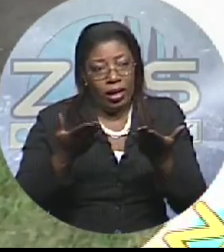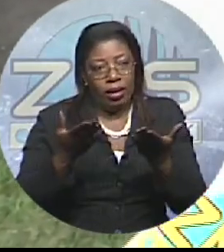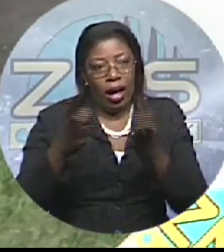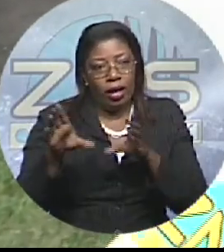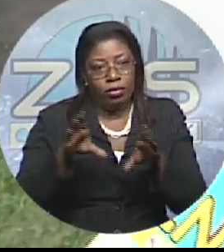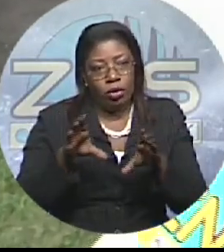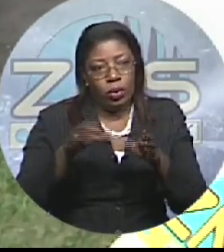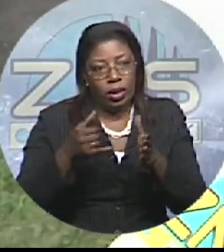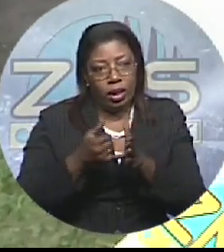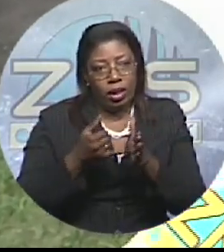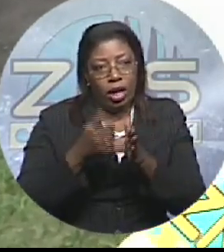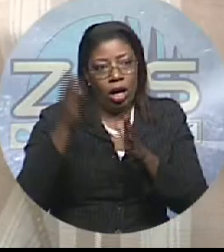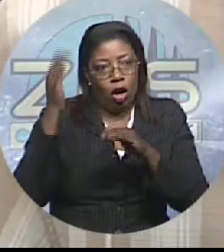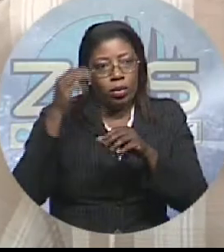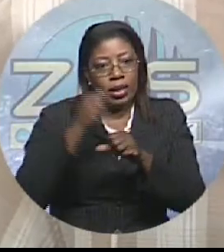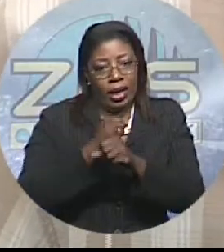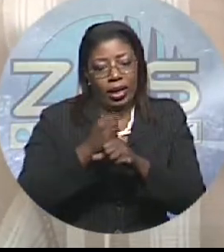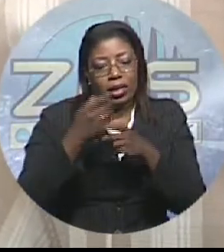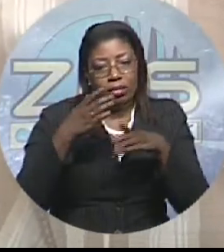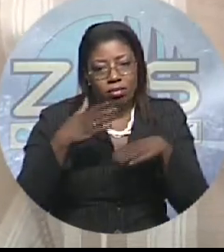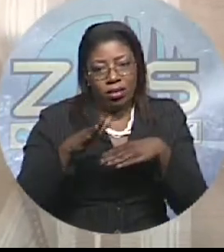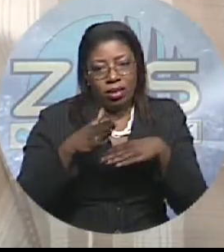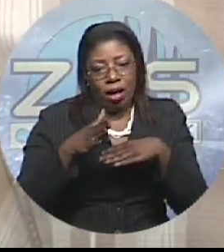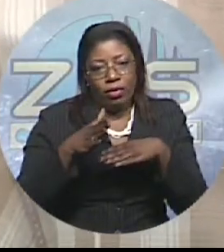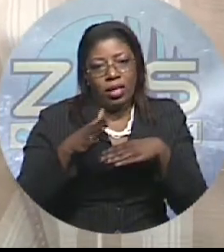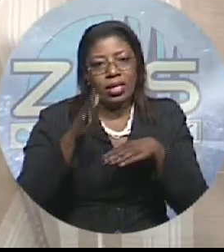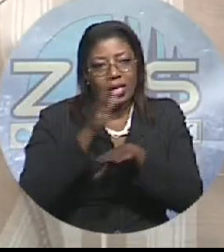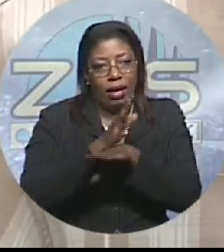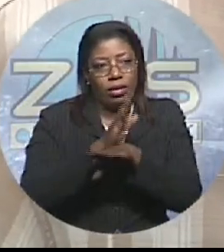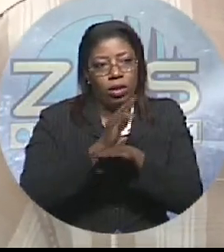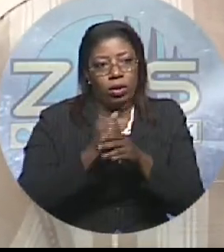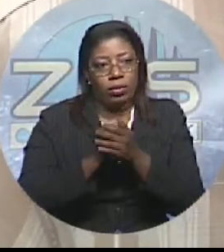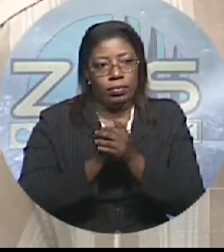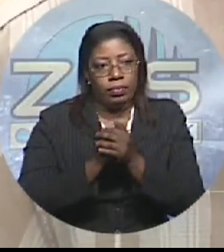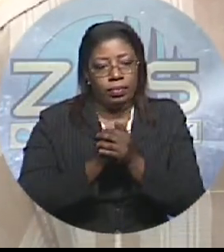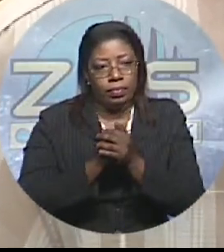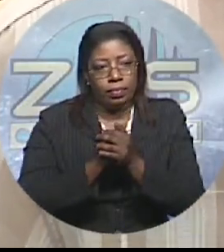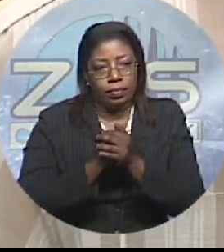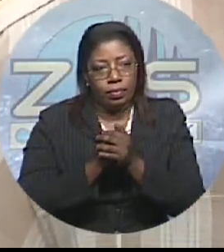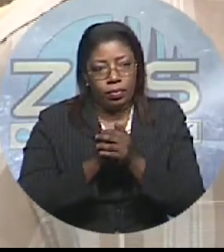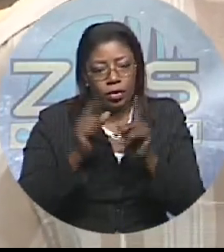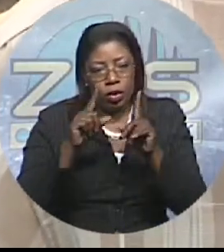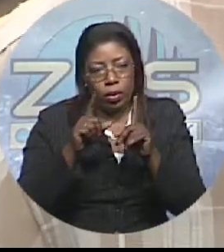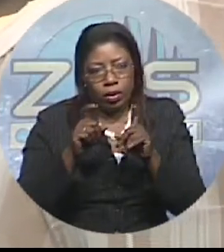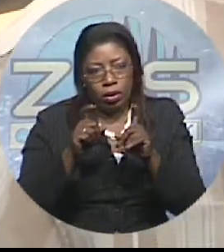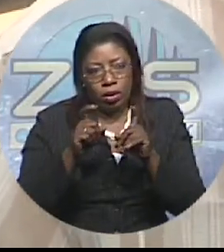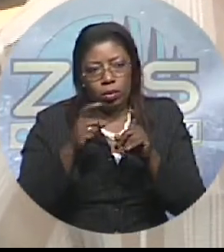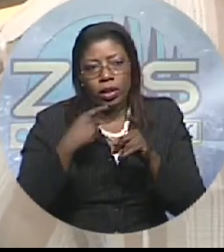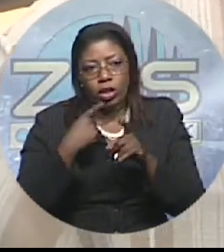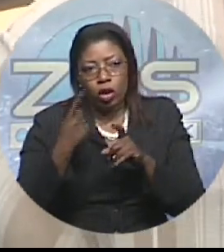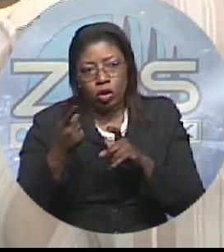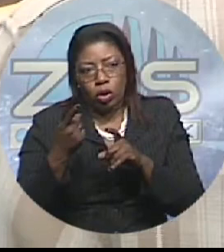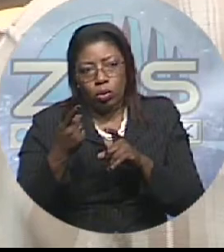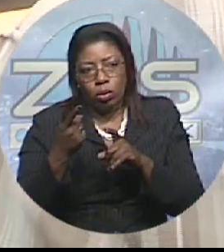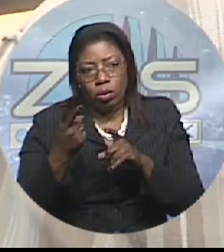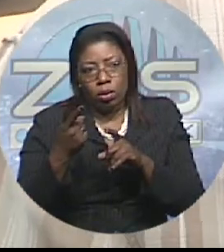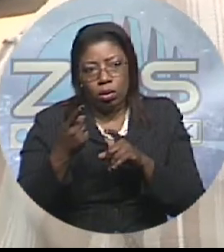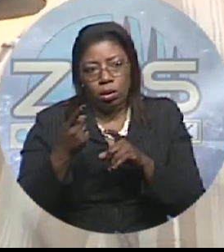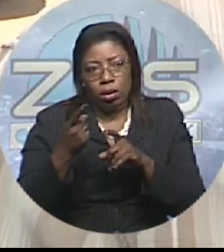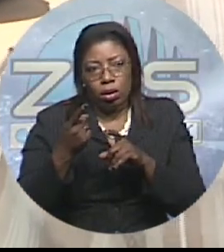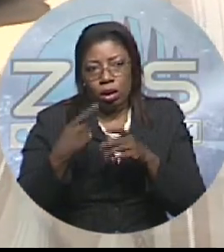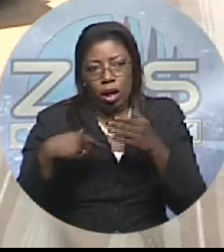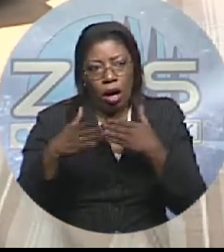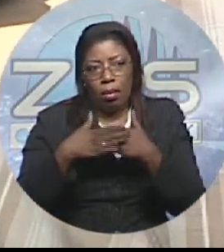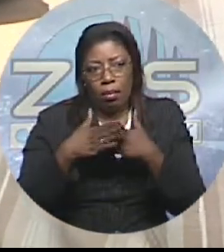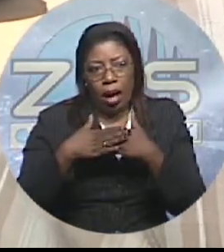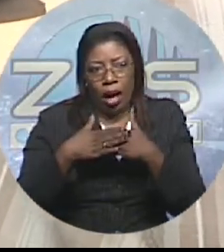done, and I'm hoping to have it back this afternoon. I applied the 11th of May. The 11th of May, and what they told you? Come back on the